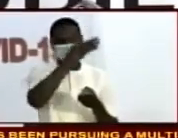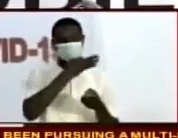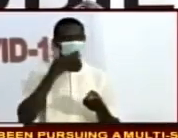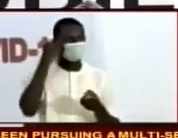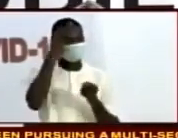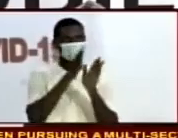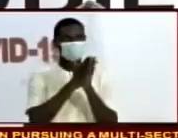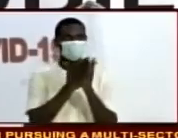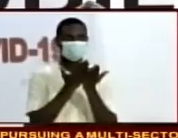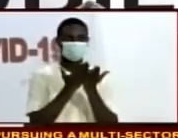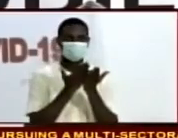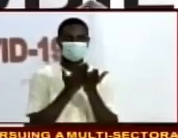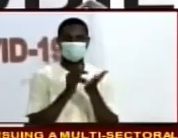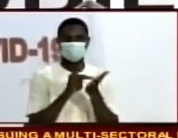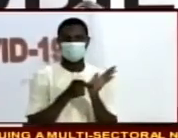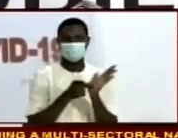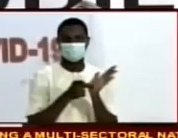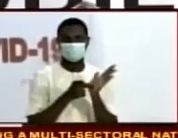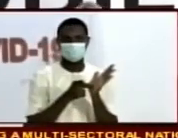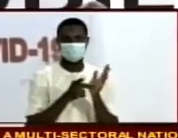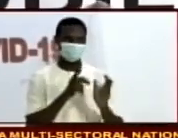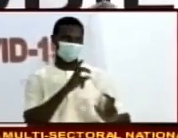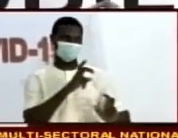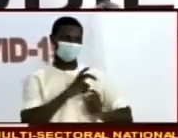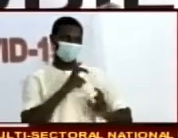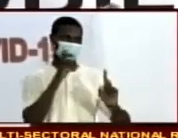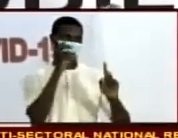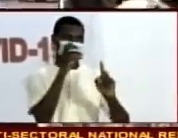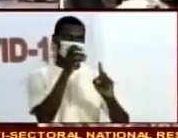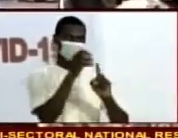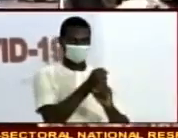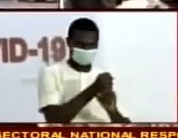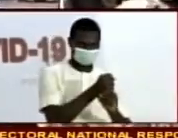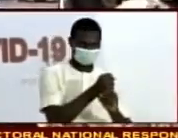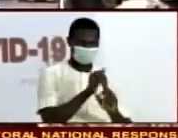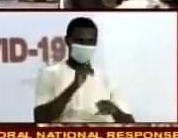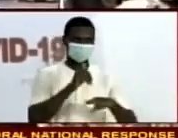He was subsequently arrested and charged to court,